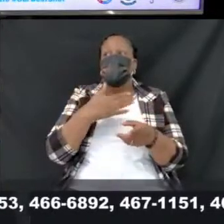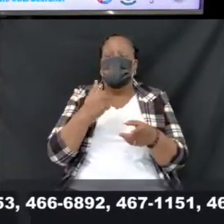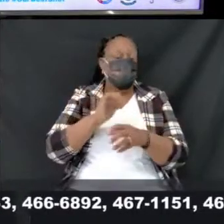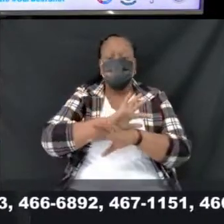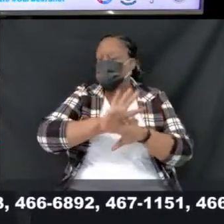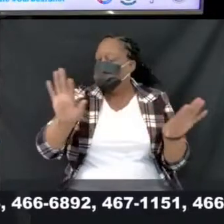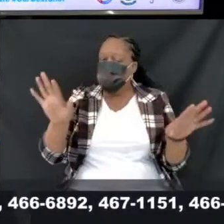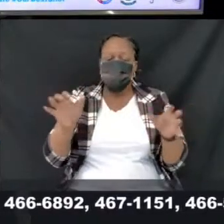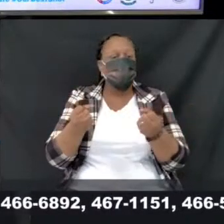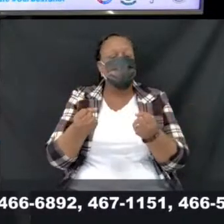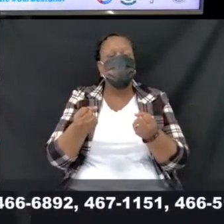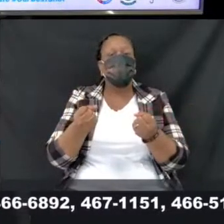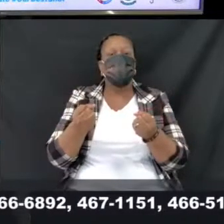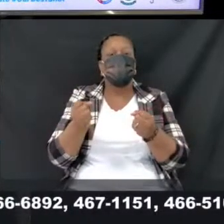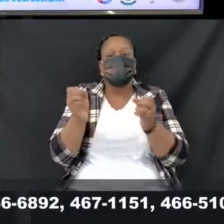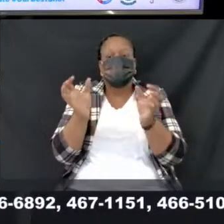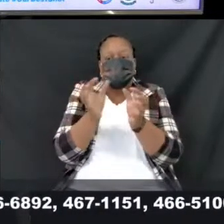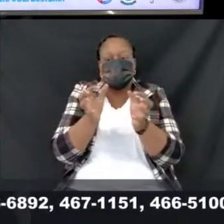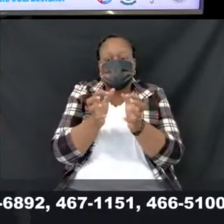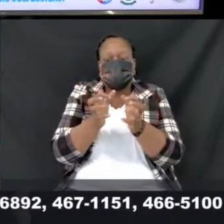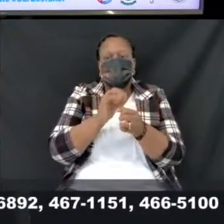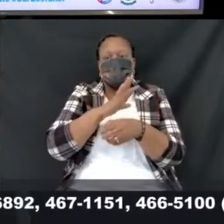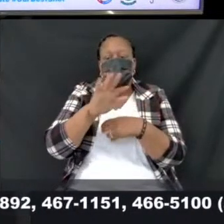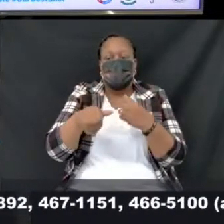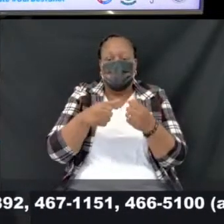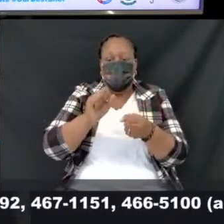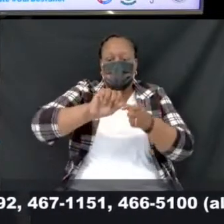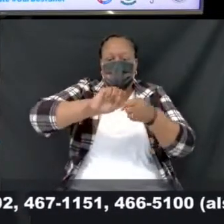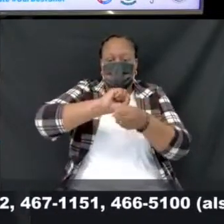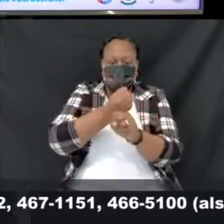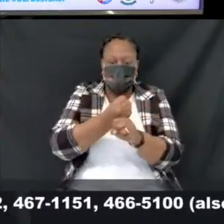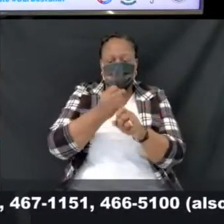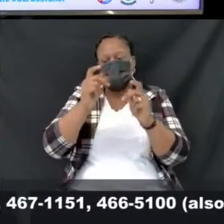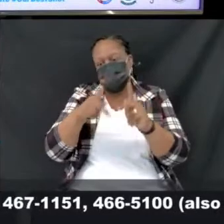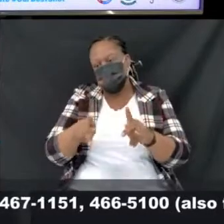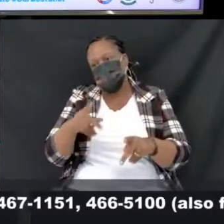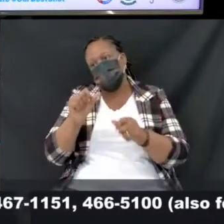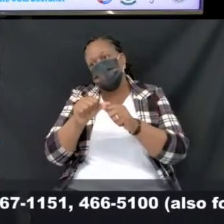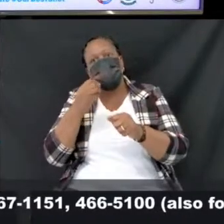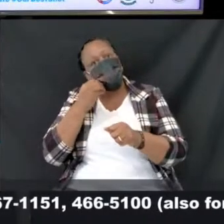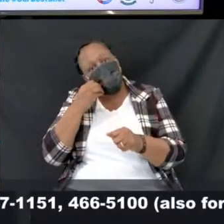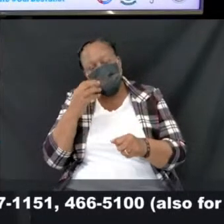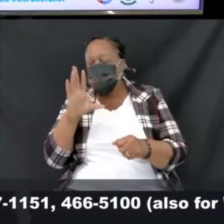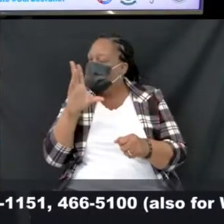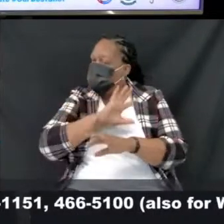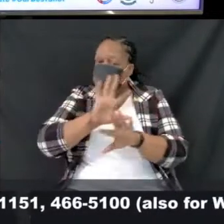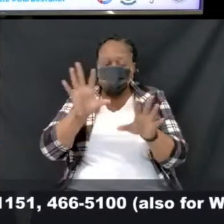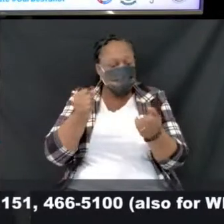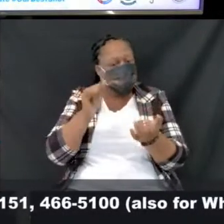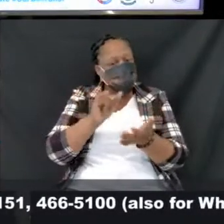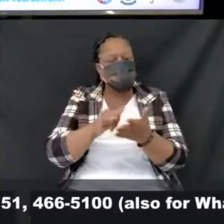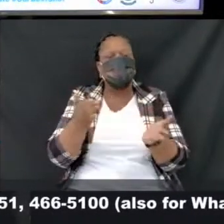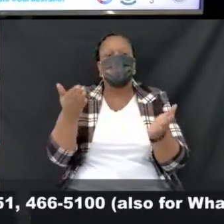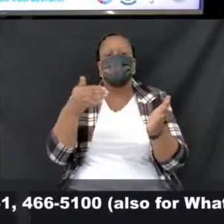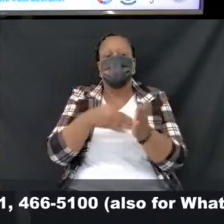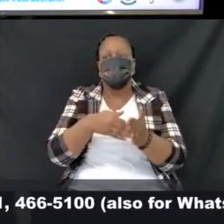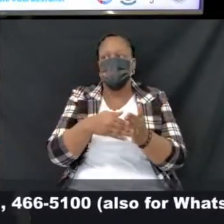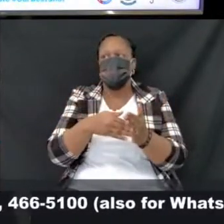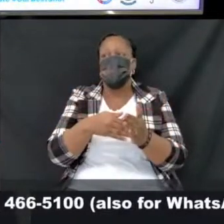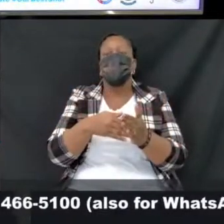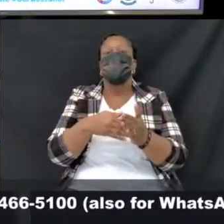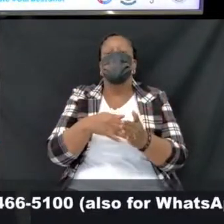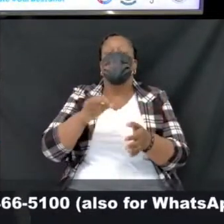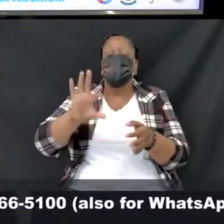and gatherings, curfews, and lockdowns by governments. We must remember, however, that the individual choices